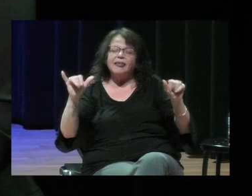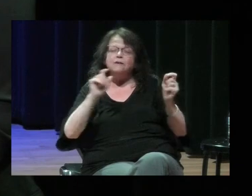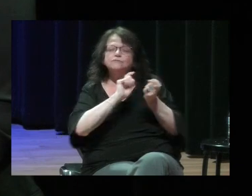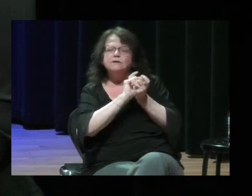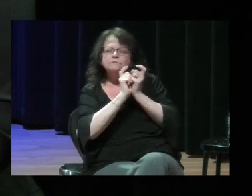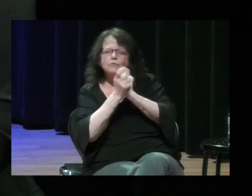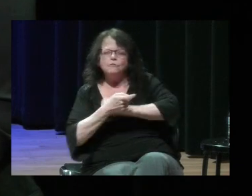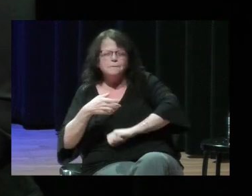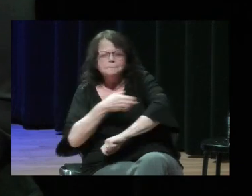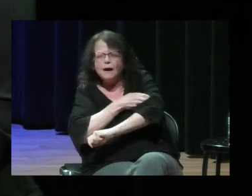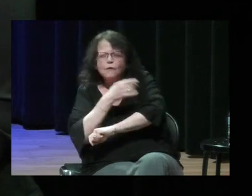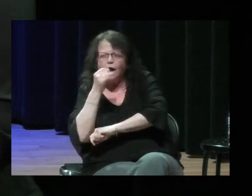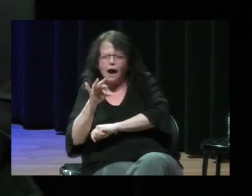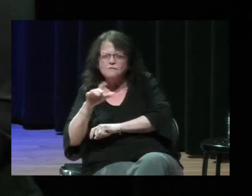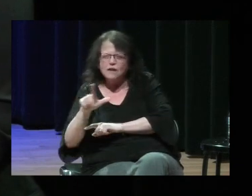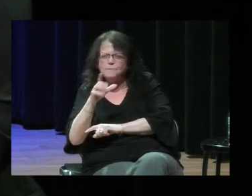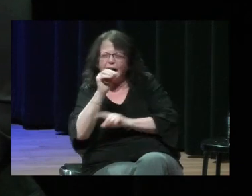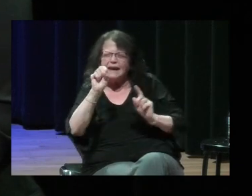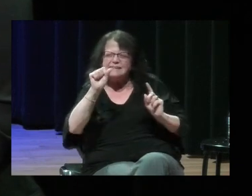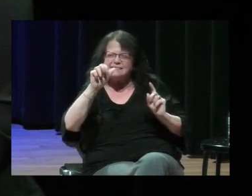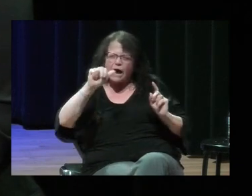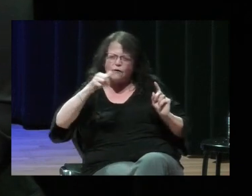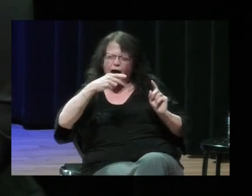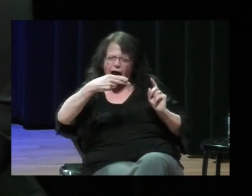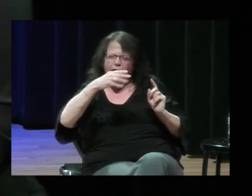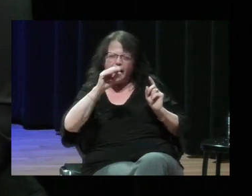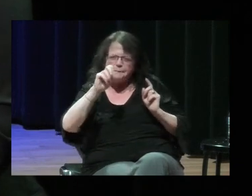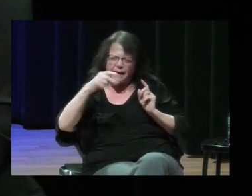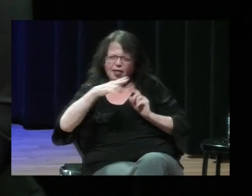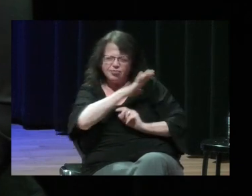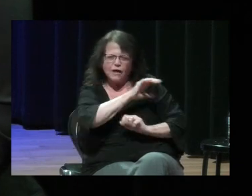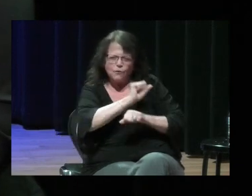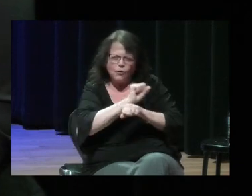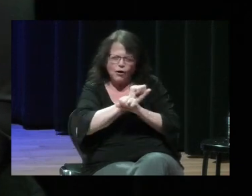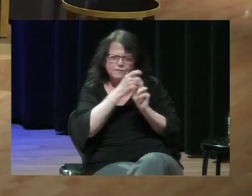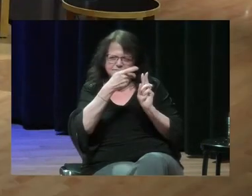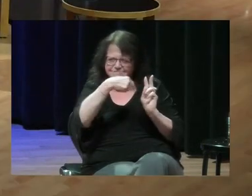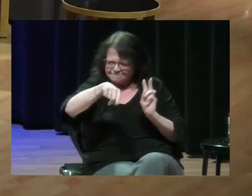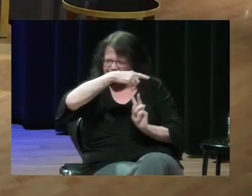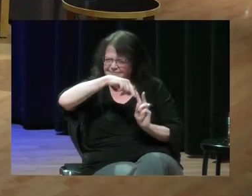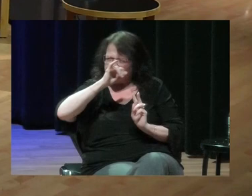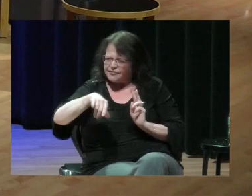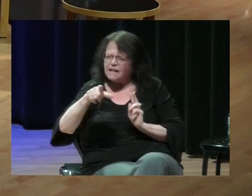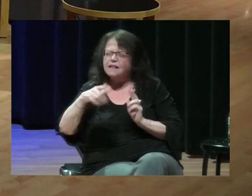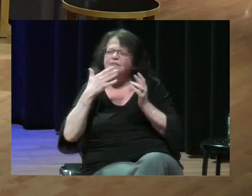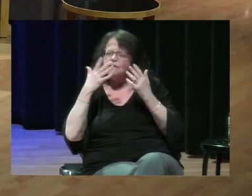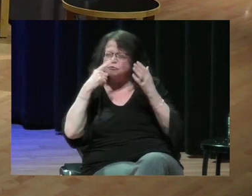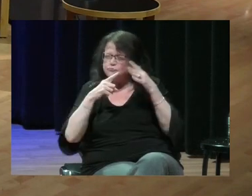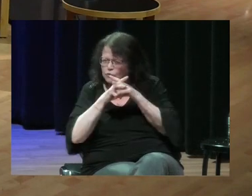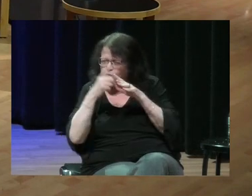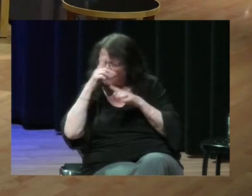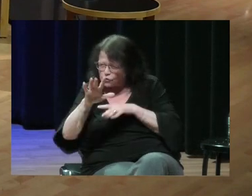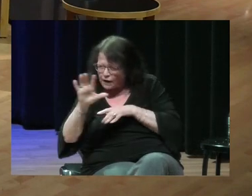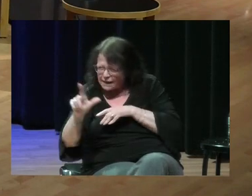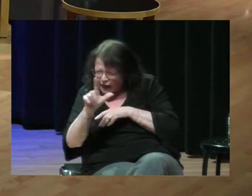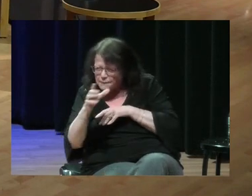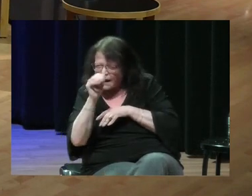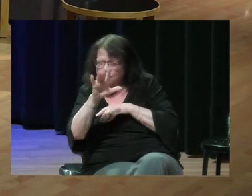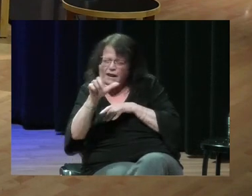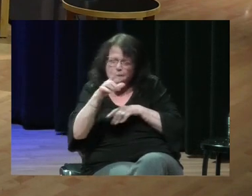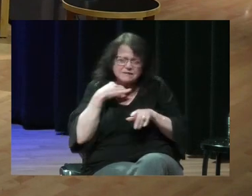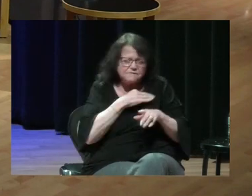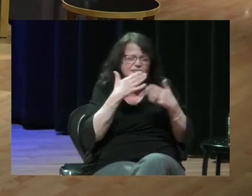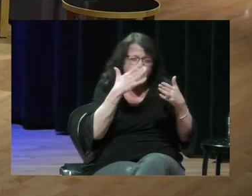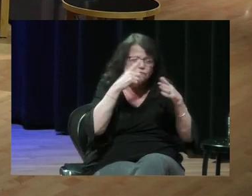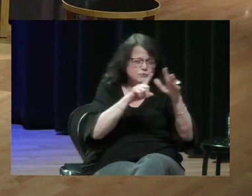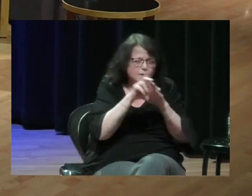Sarah and Beth's work. Thank you for showing up to your library and for your library and for your library staff, and thank you for showing up for Sarah